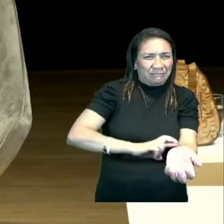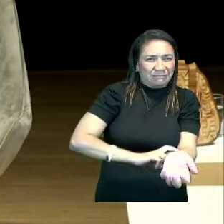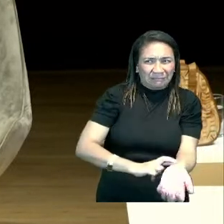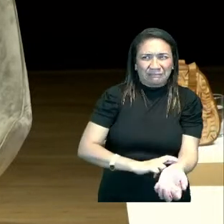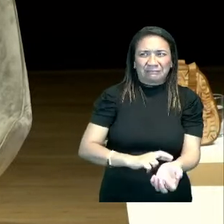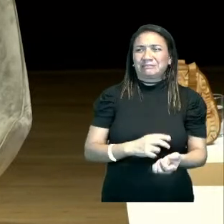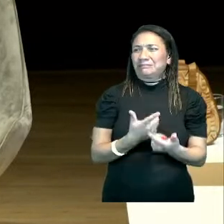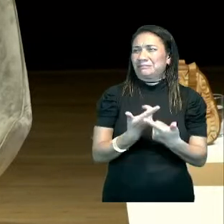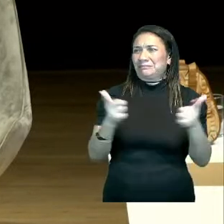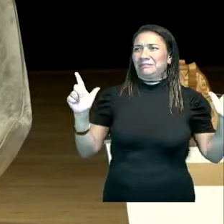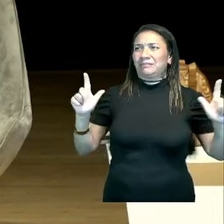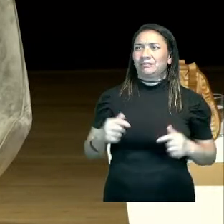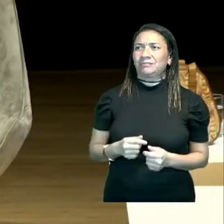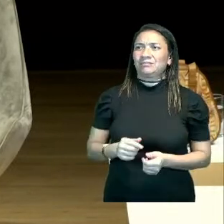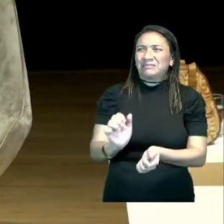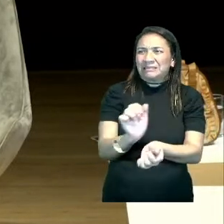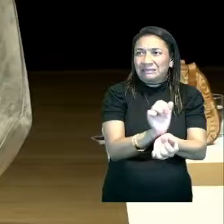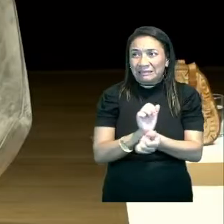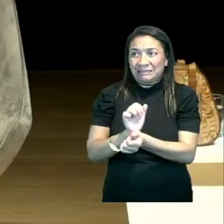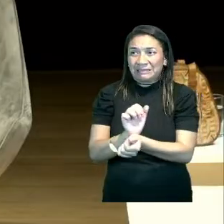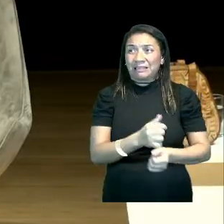won,